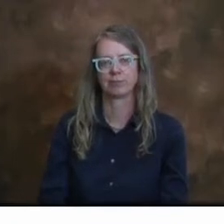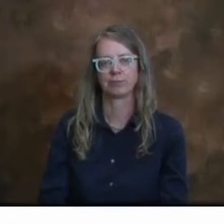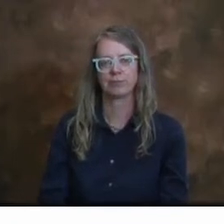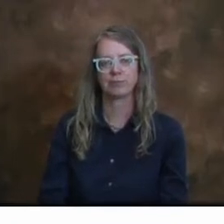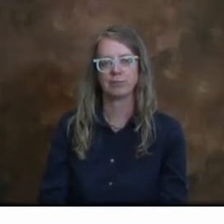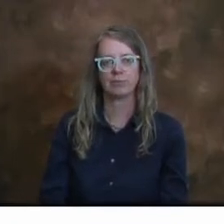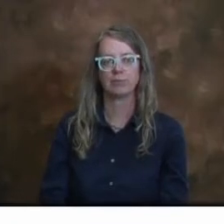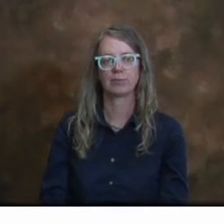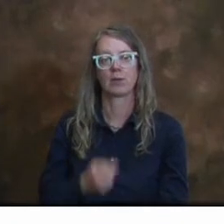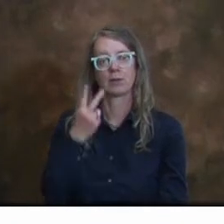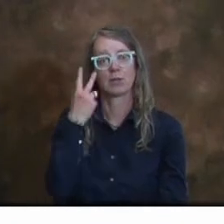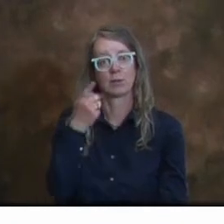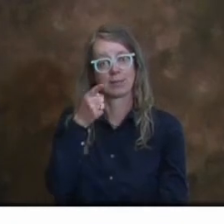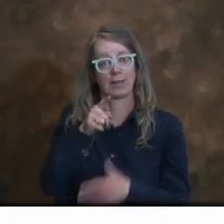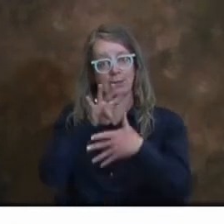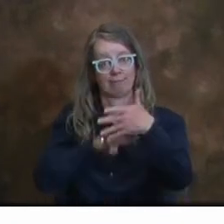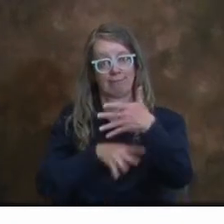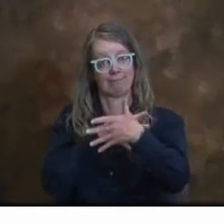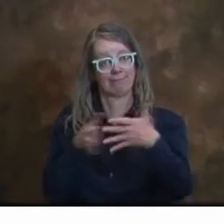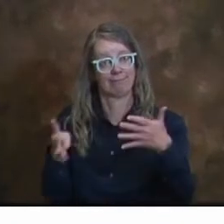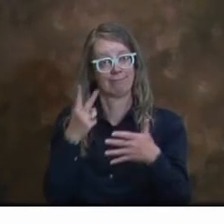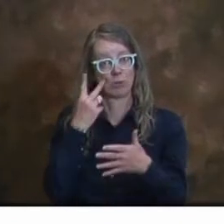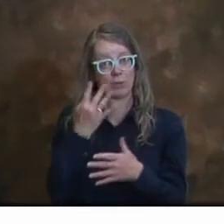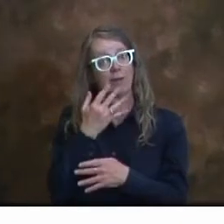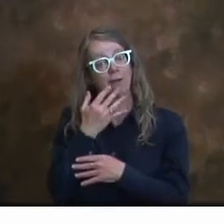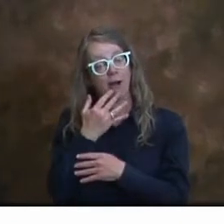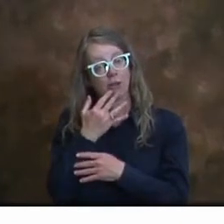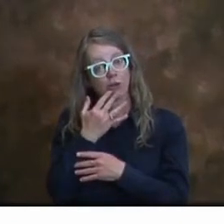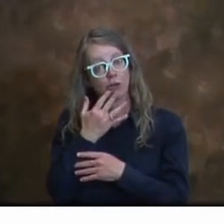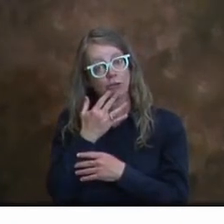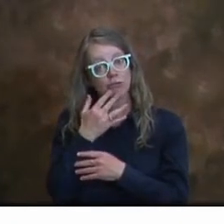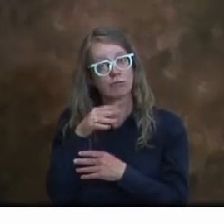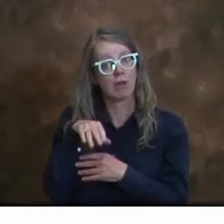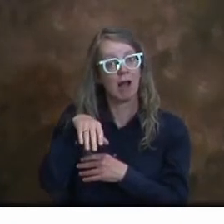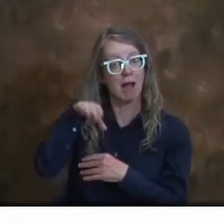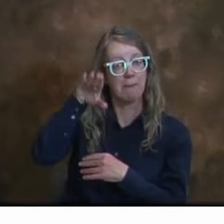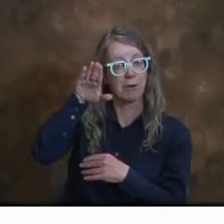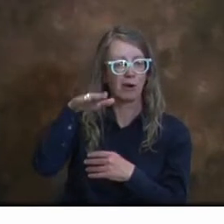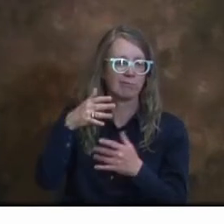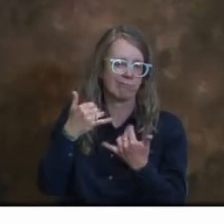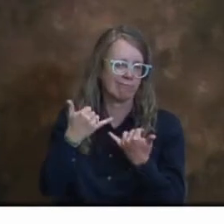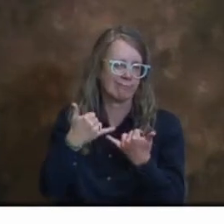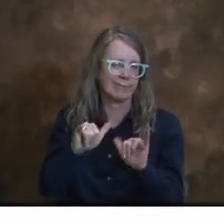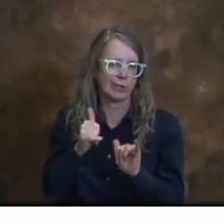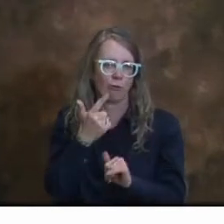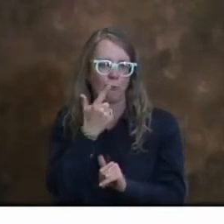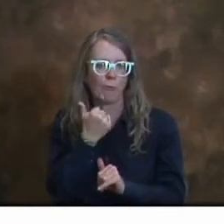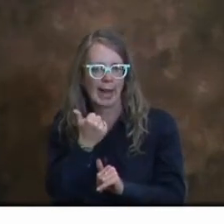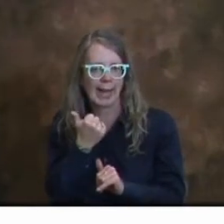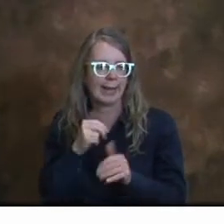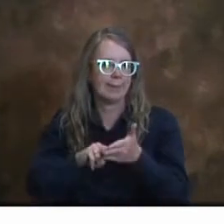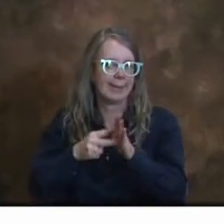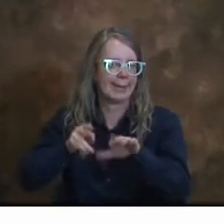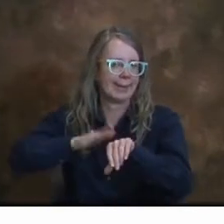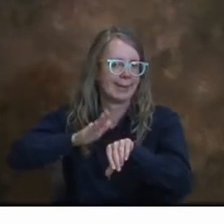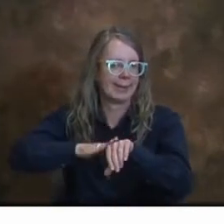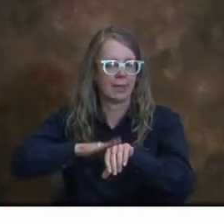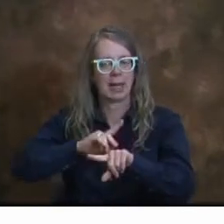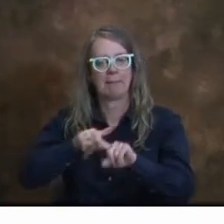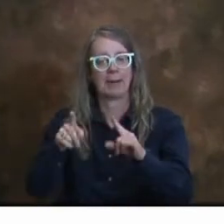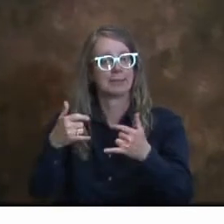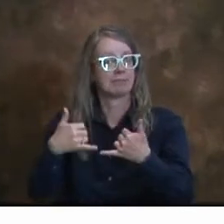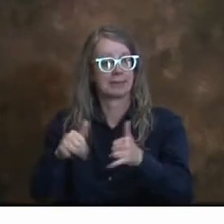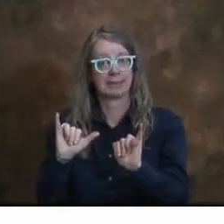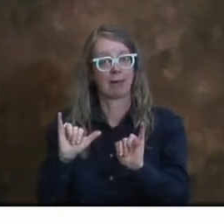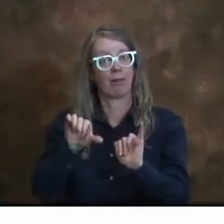So though the colors in this metric table, the upper tier, are still in alert, we continue to be on a favorable